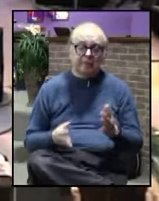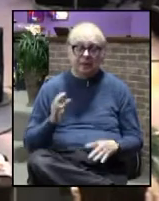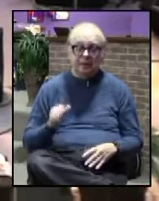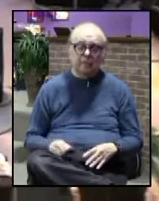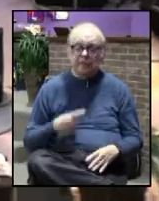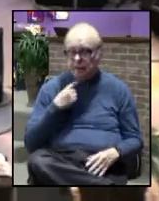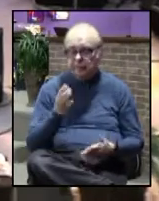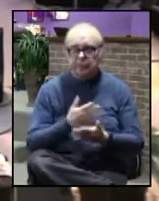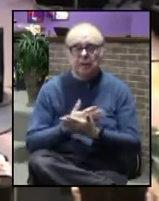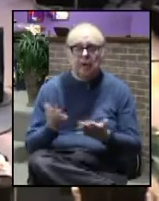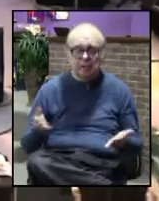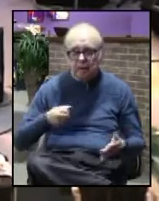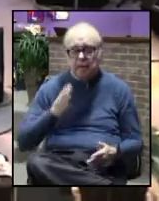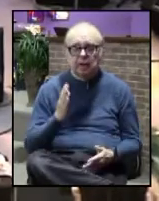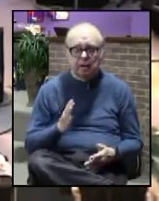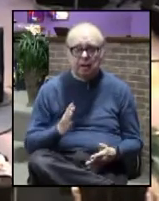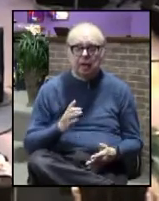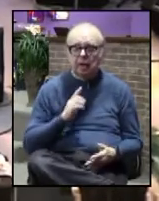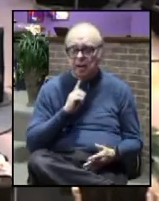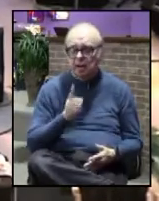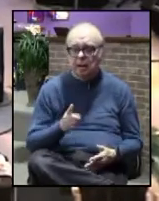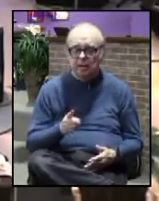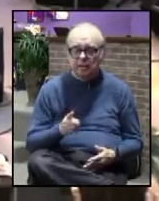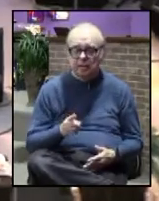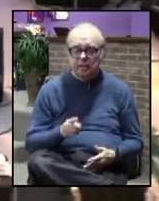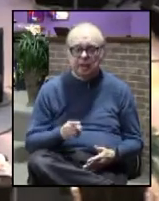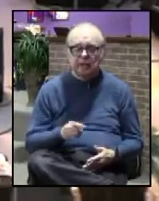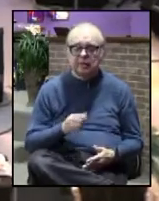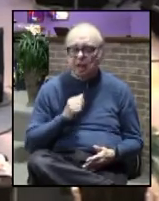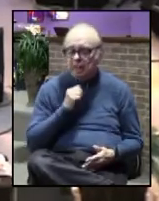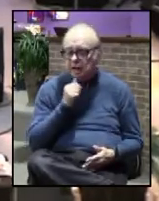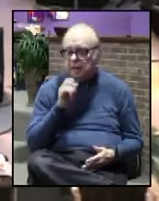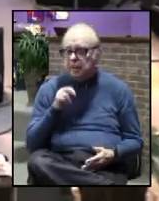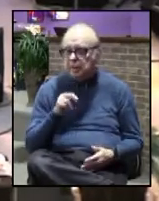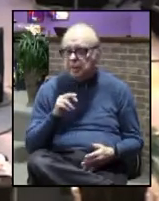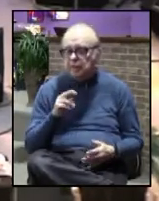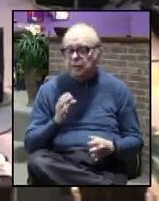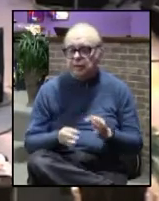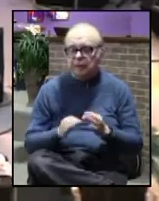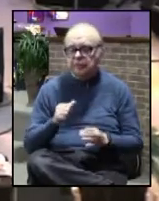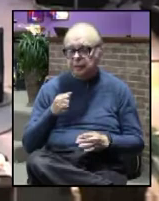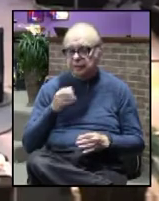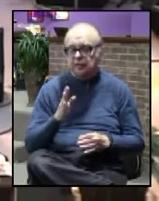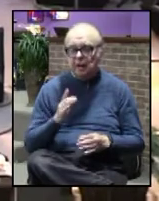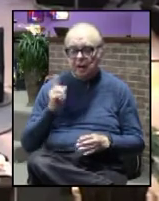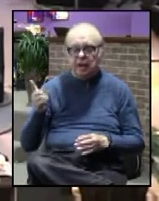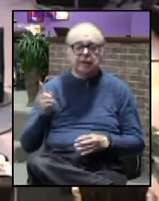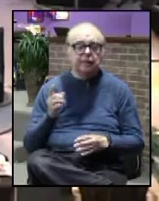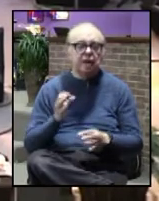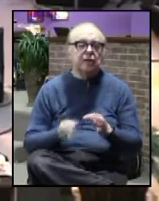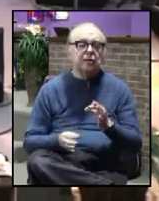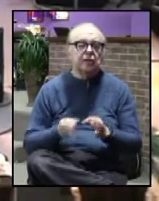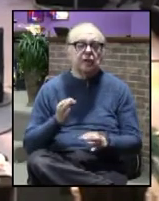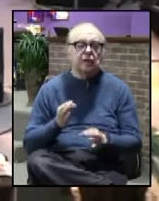say this to you. God is not an unjust God. He is a just